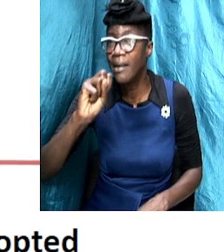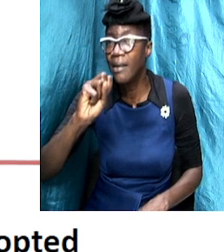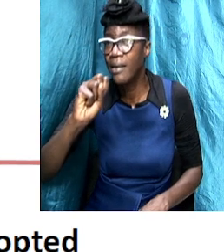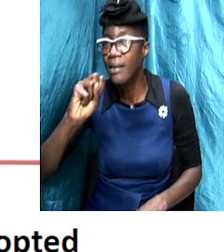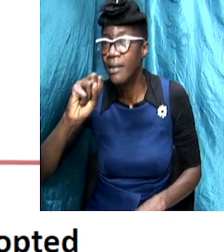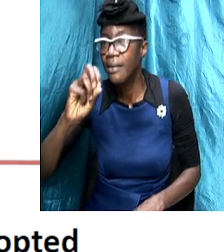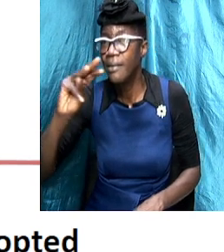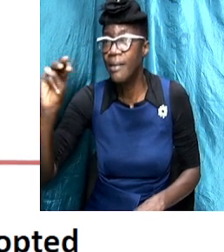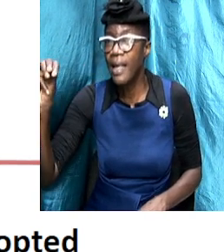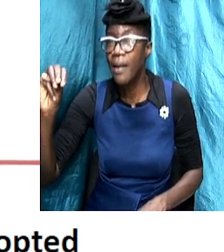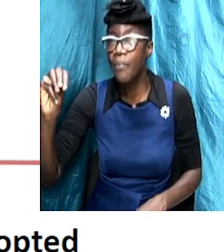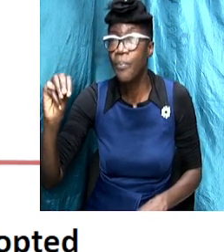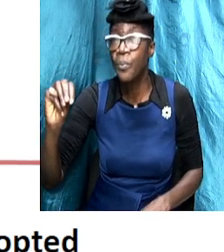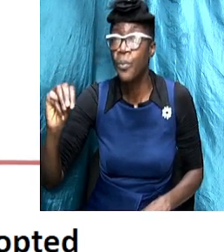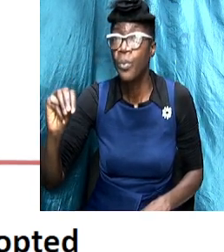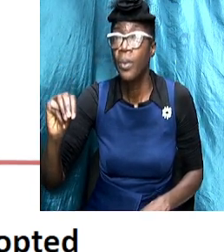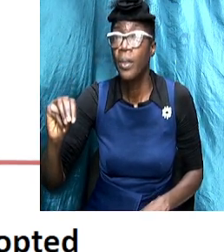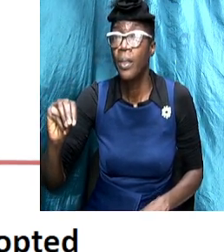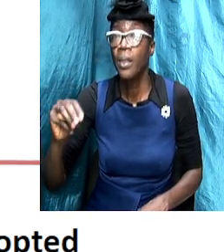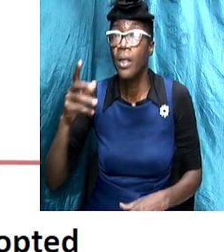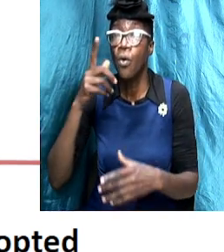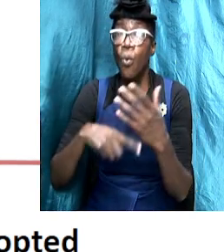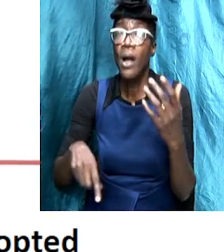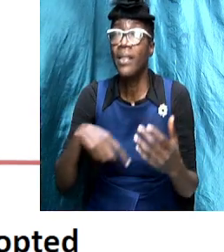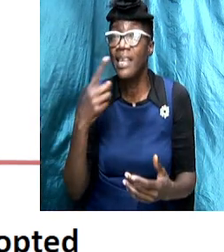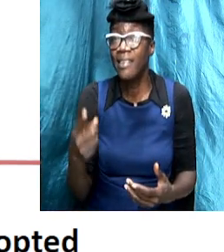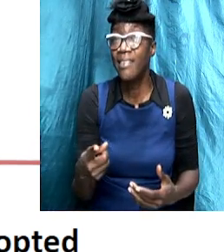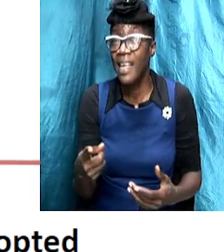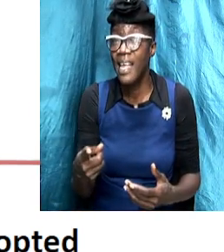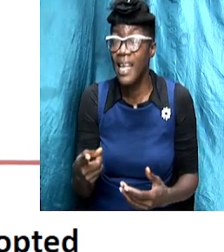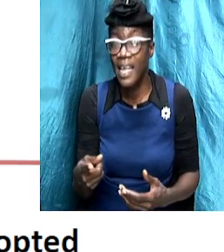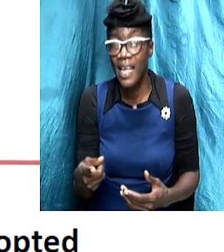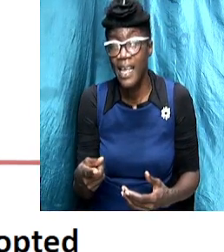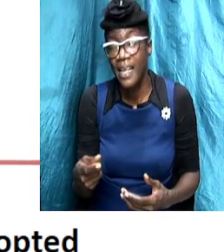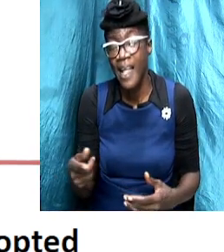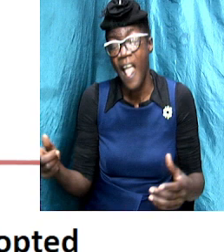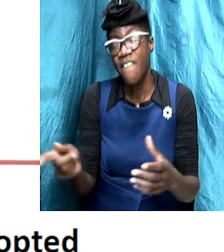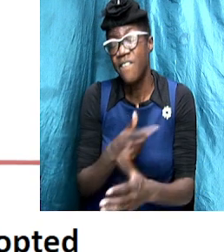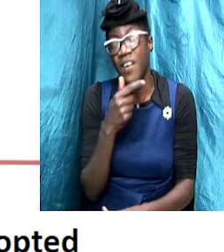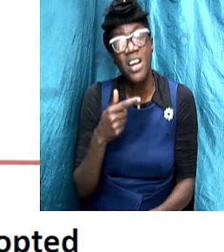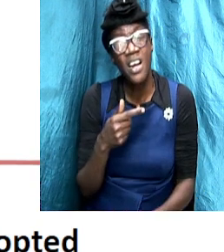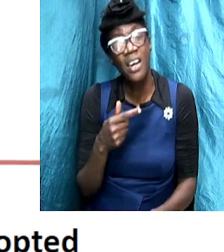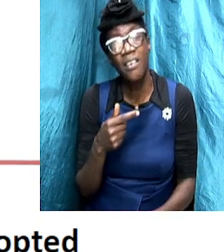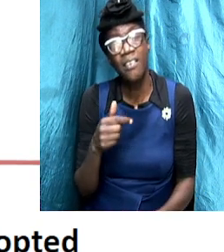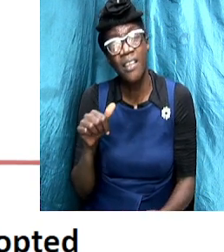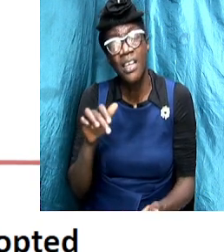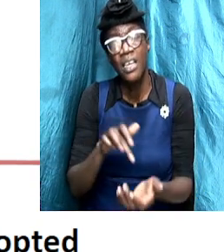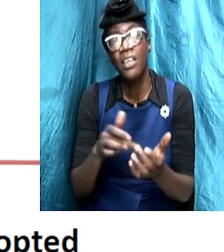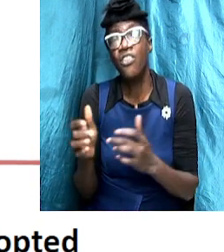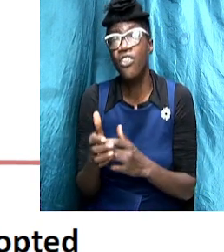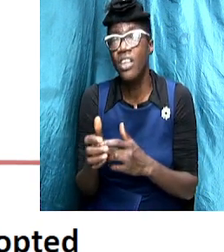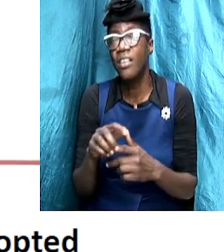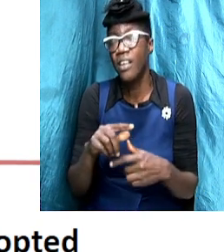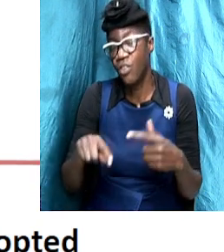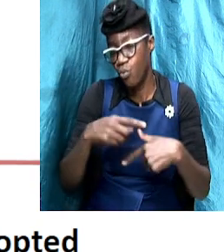who Jesus is. What they were saying is that, first of all, that Jesus, when he was born, he was not